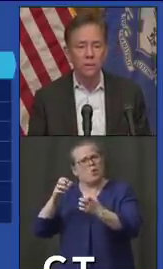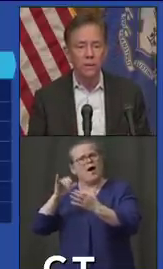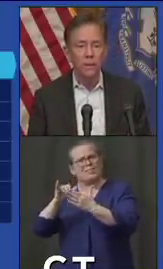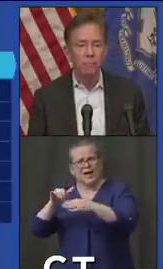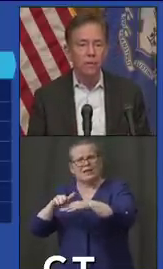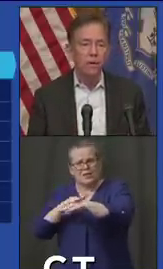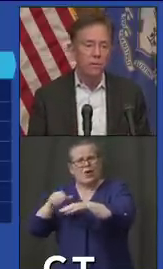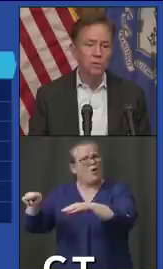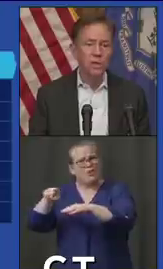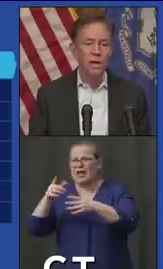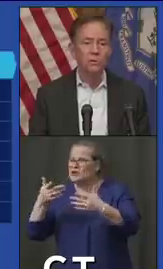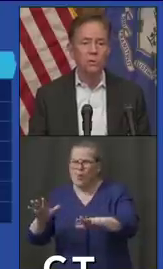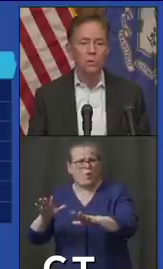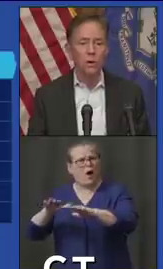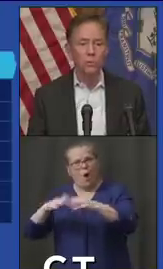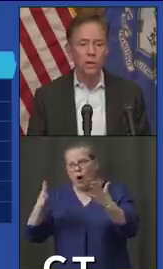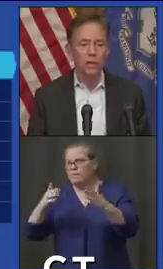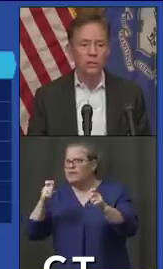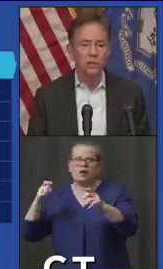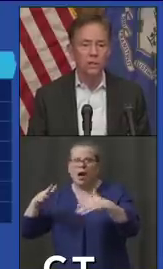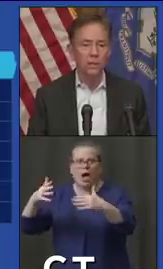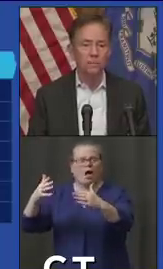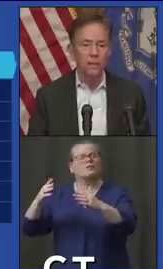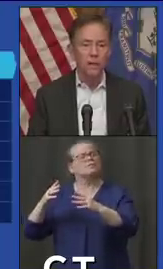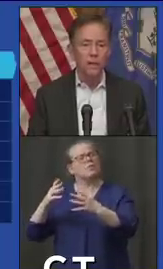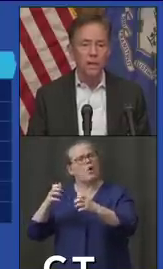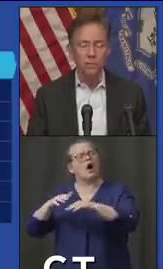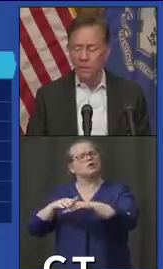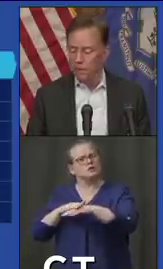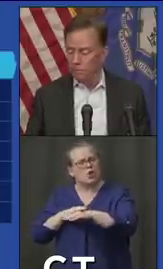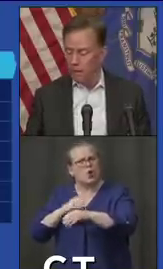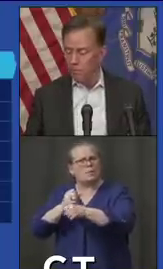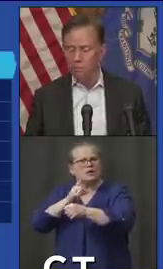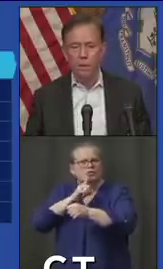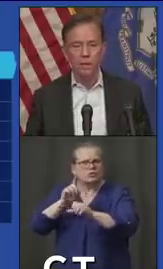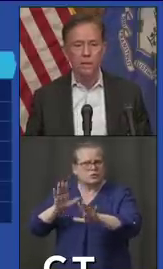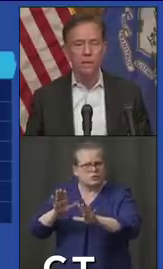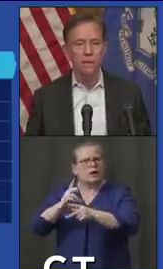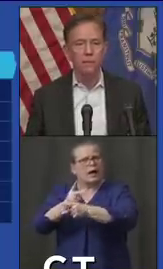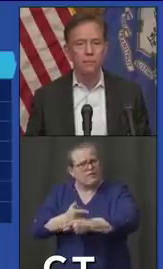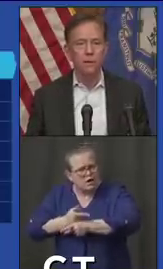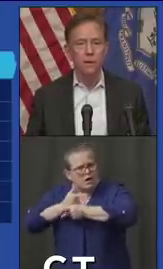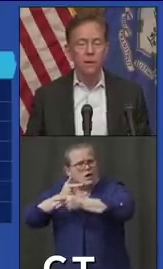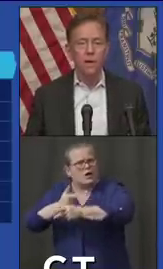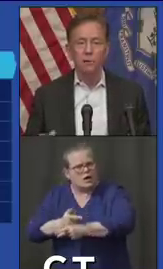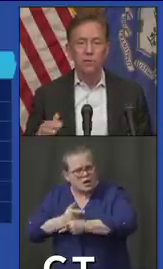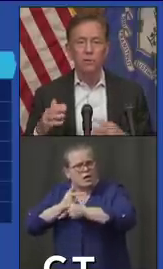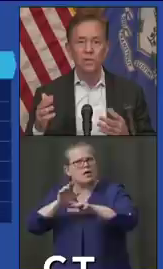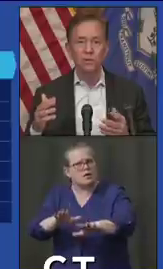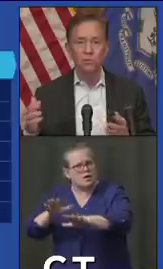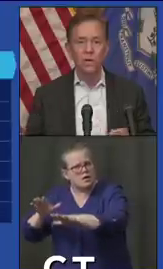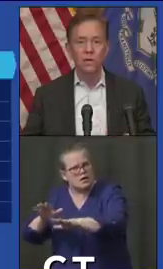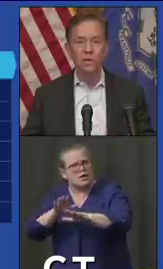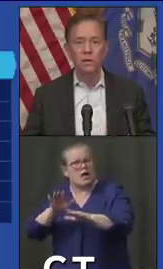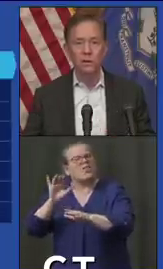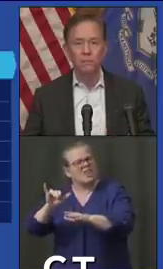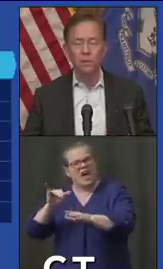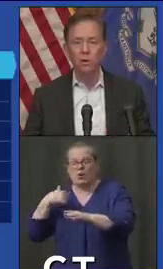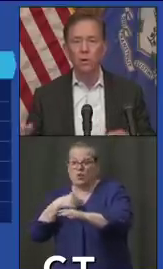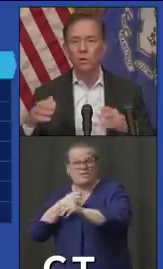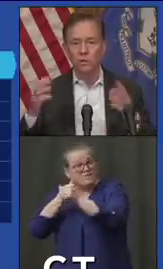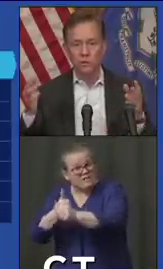there. Additional outdoor recreation, camping, mountain biking. I was interested in reading